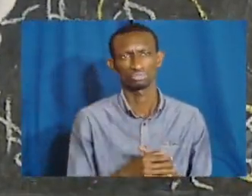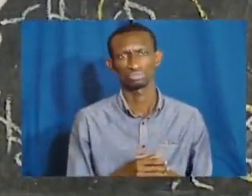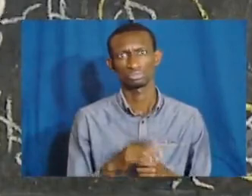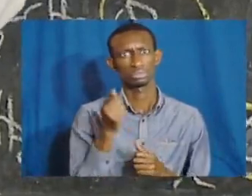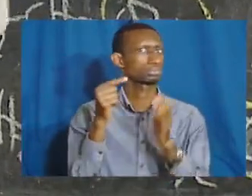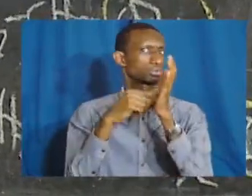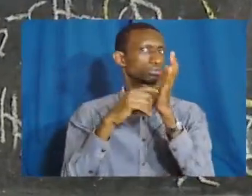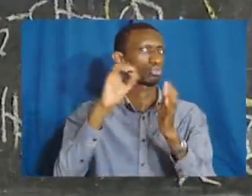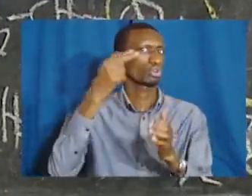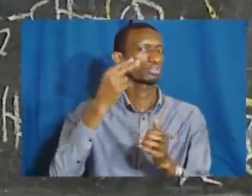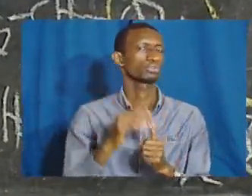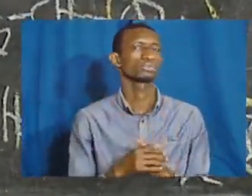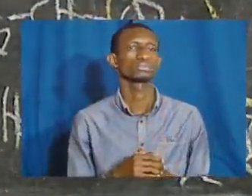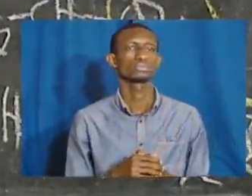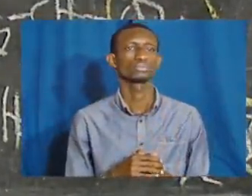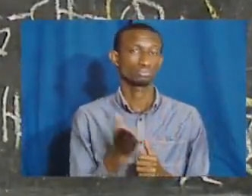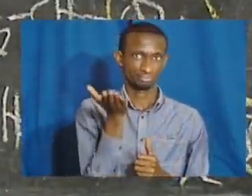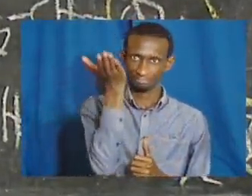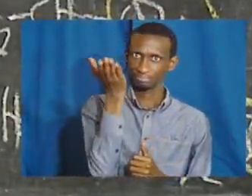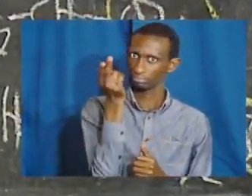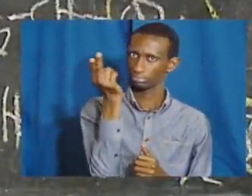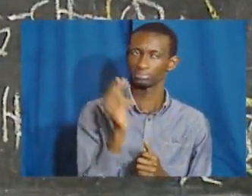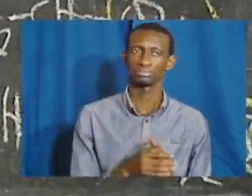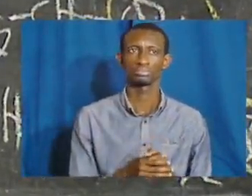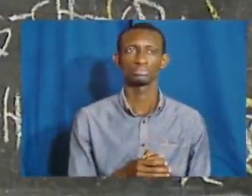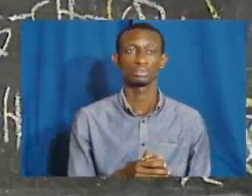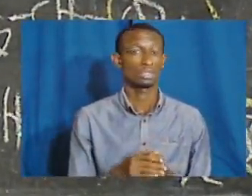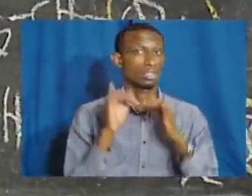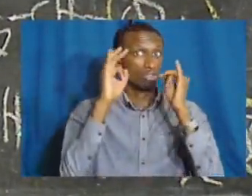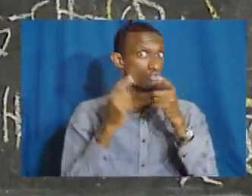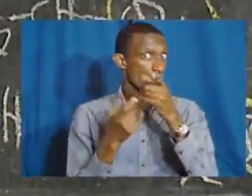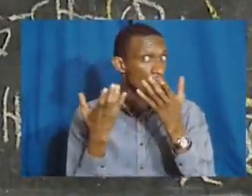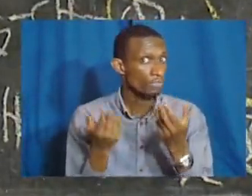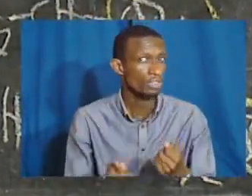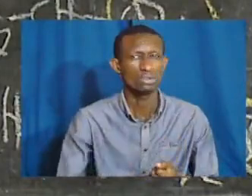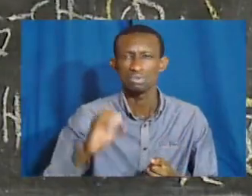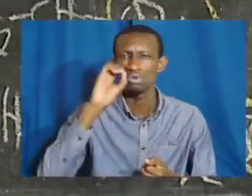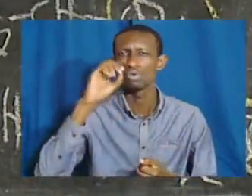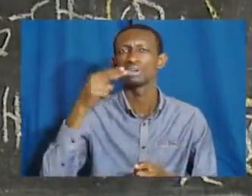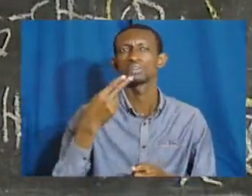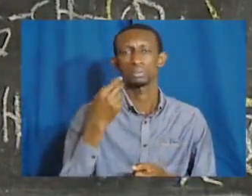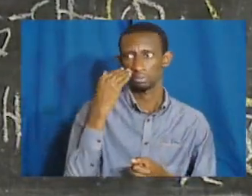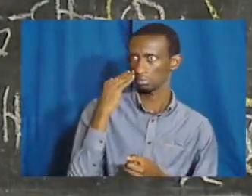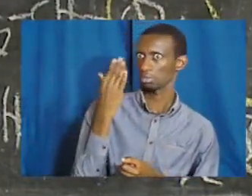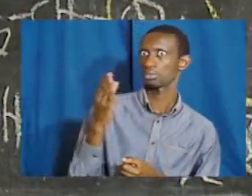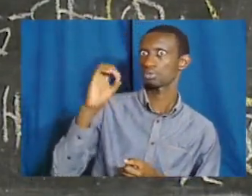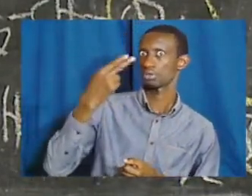OH. The OH is here. So when you have the OH, you look at this